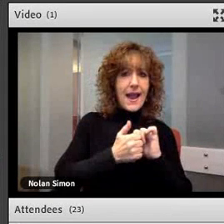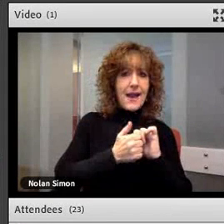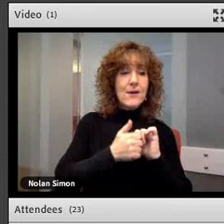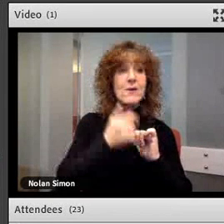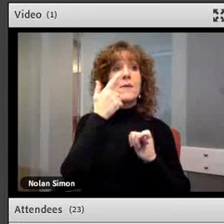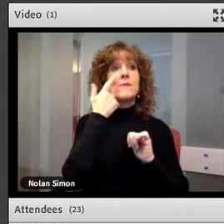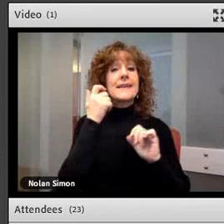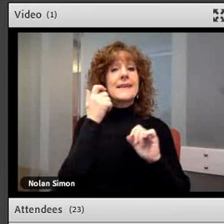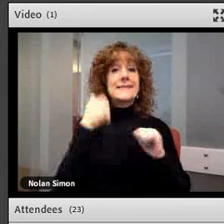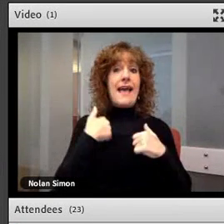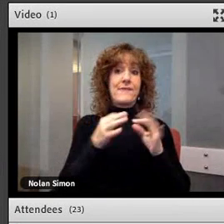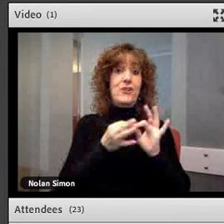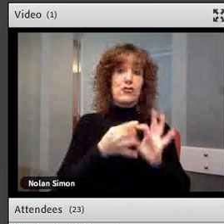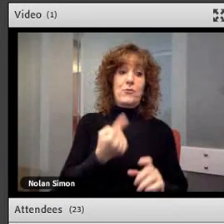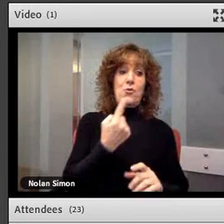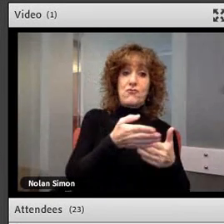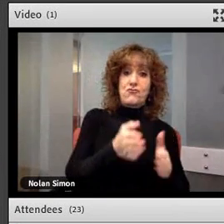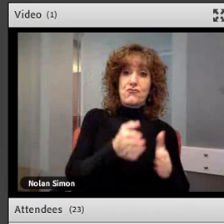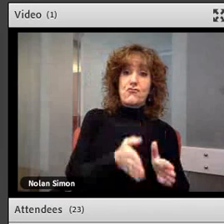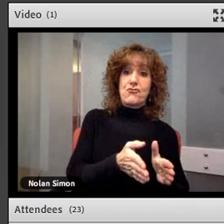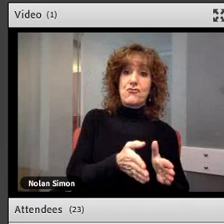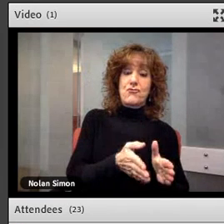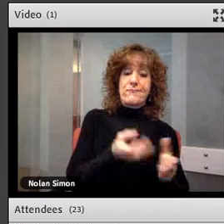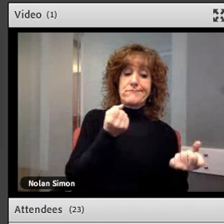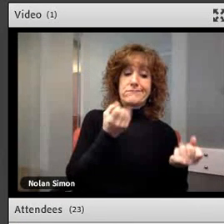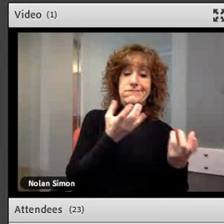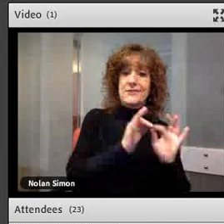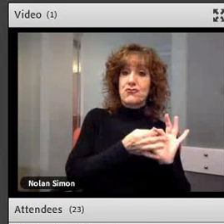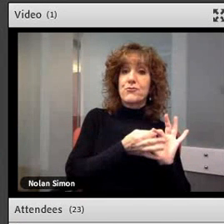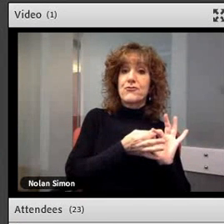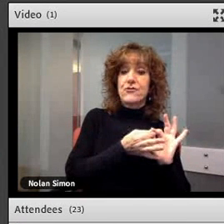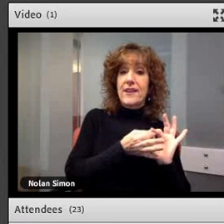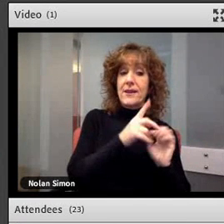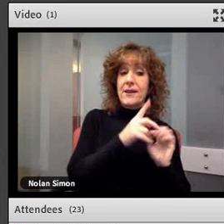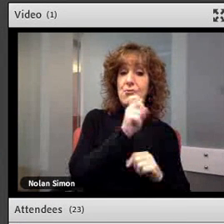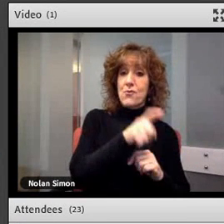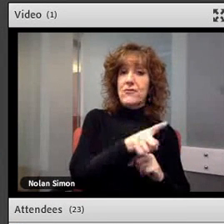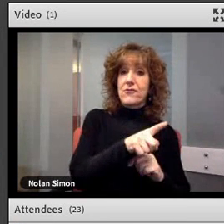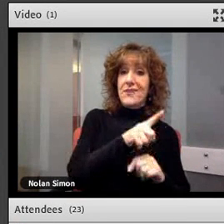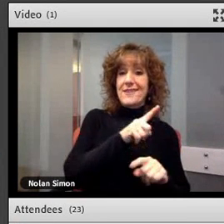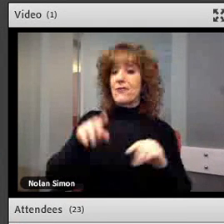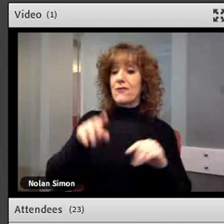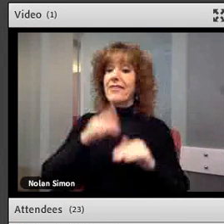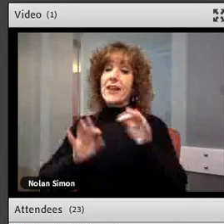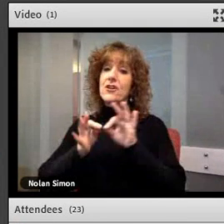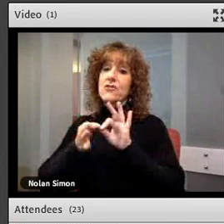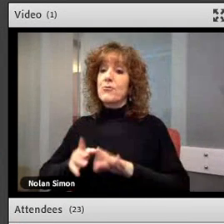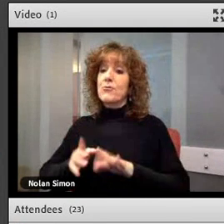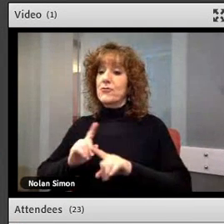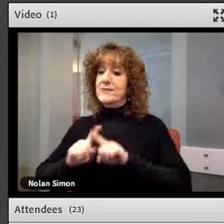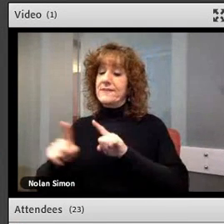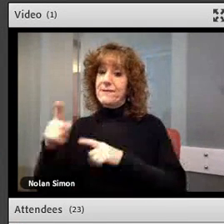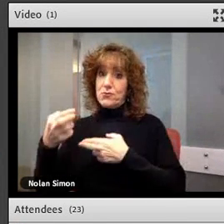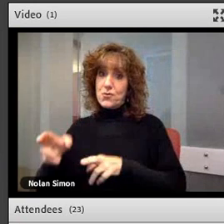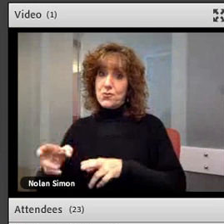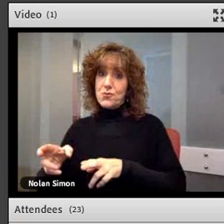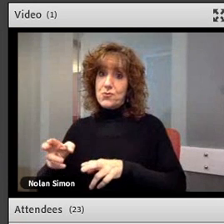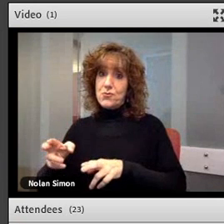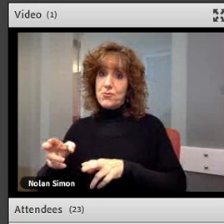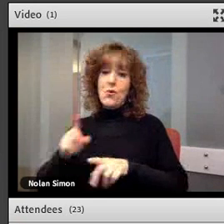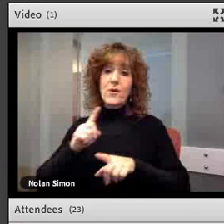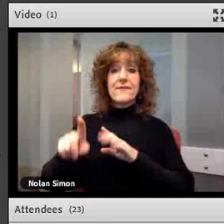could have an interpreter in one room interpreting a question differently than an interpreter in another room or another